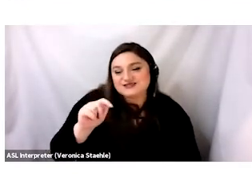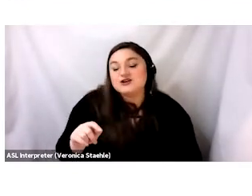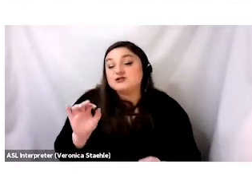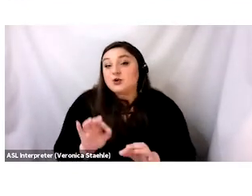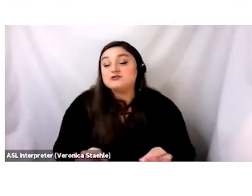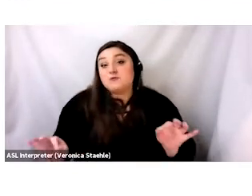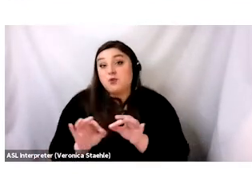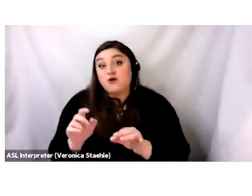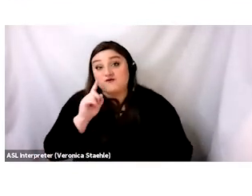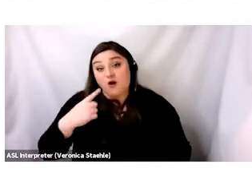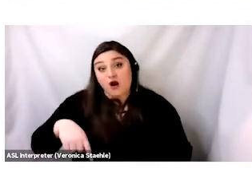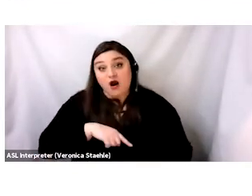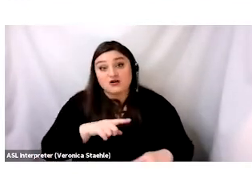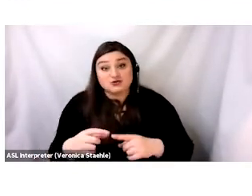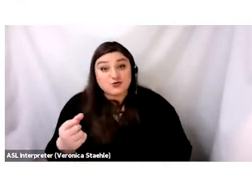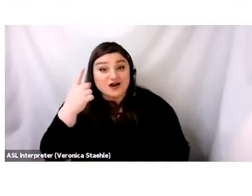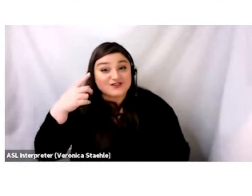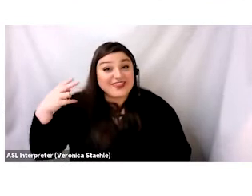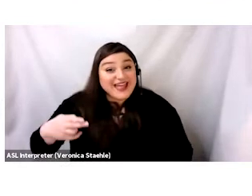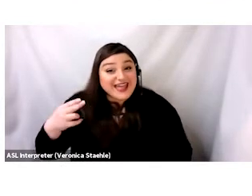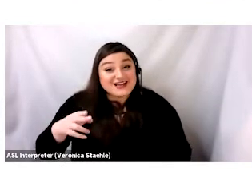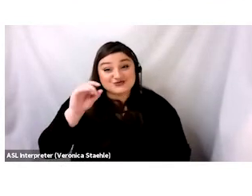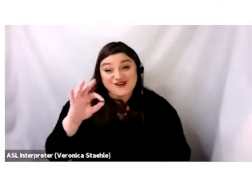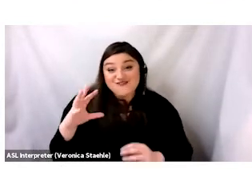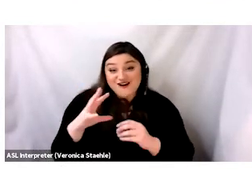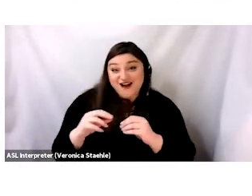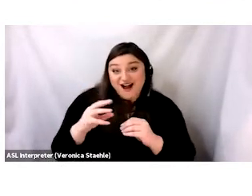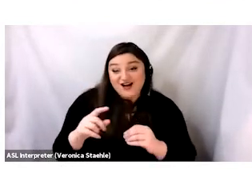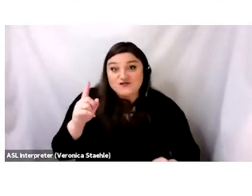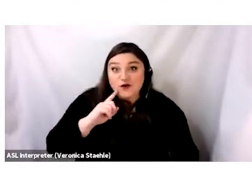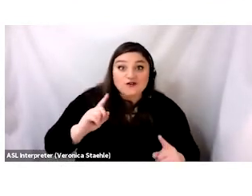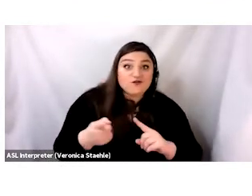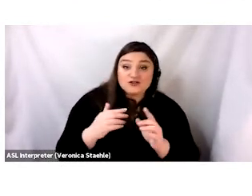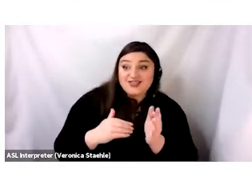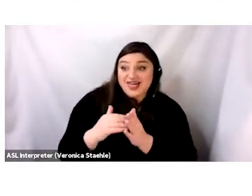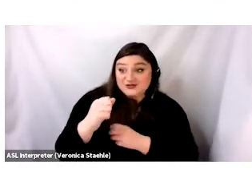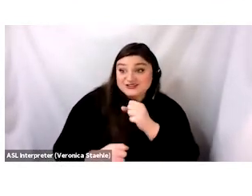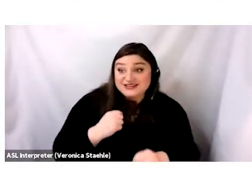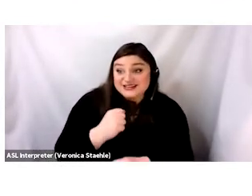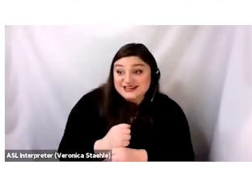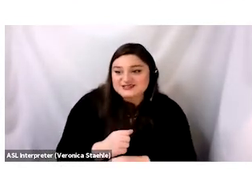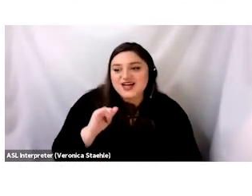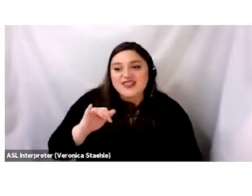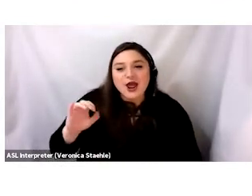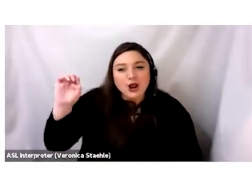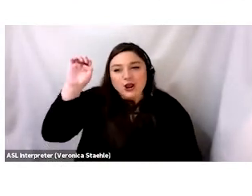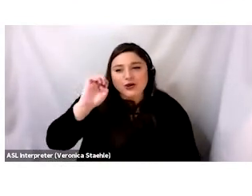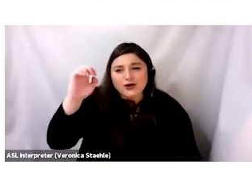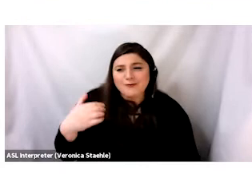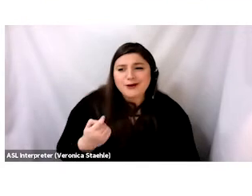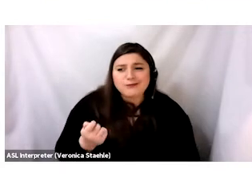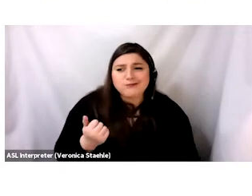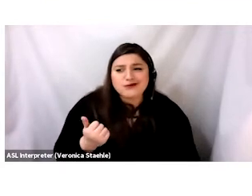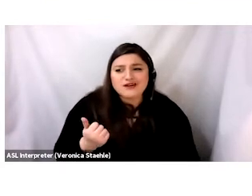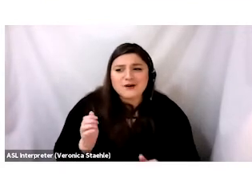cotton for the first several thousands of years is that Europe actually played a very small role. And